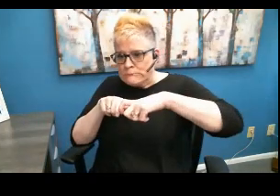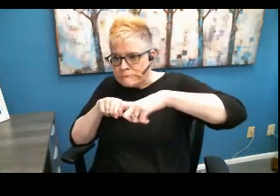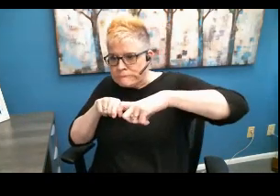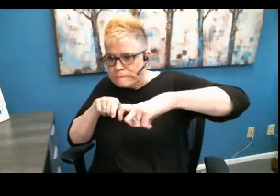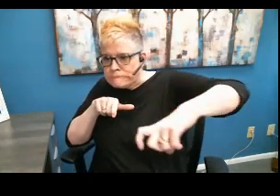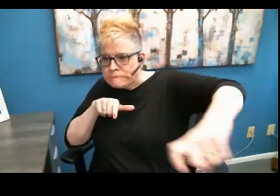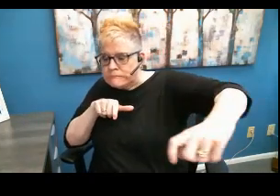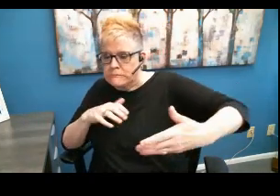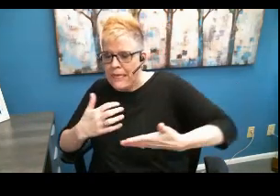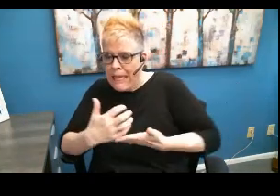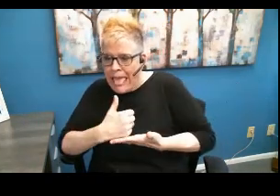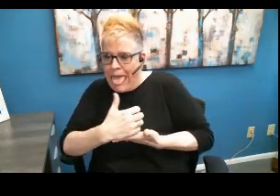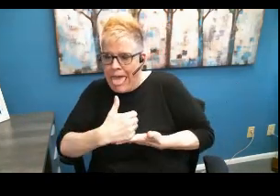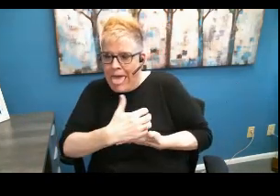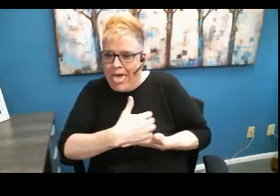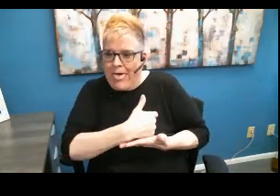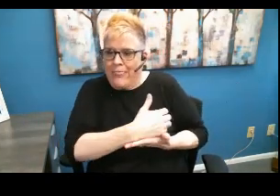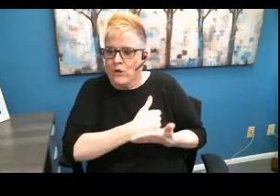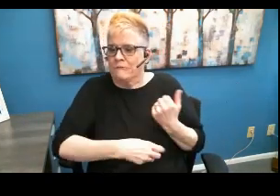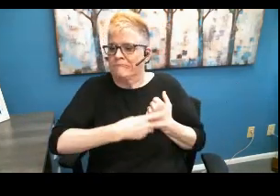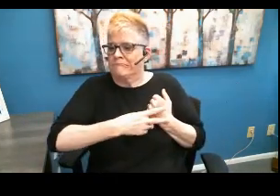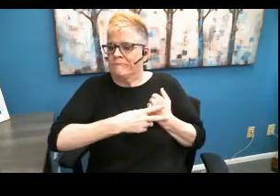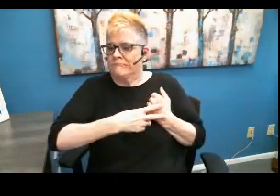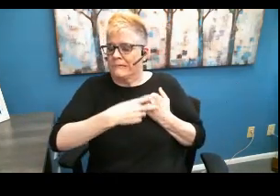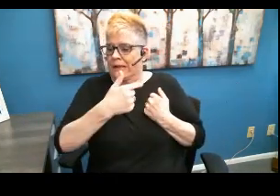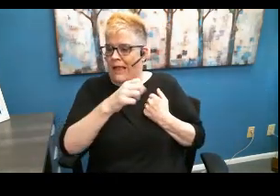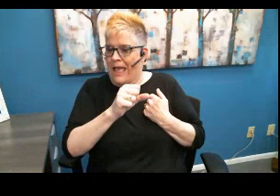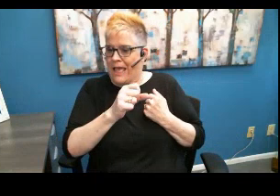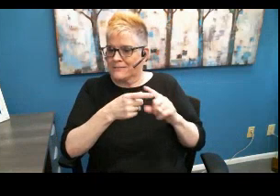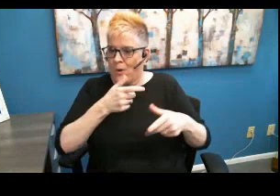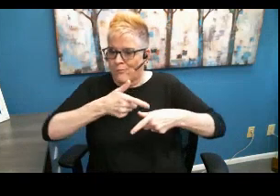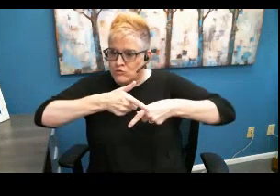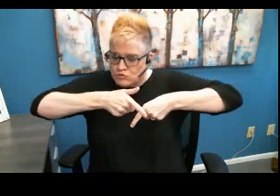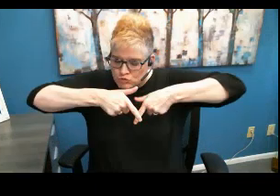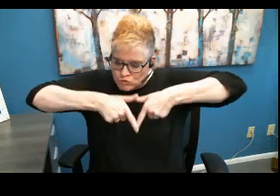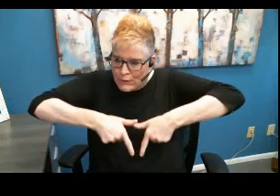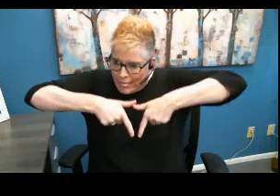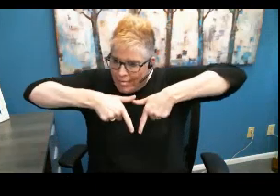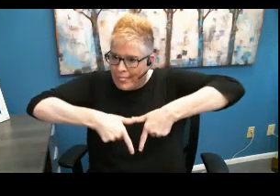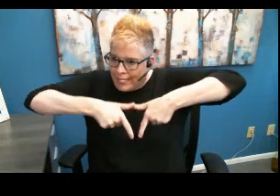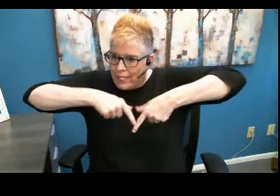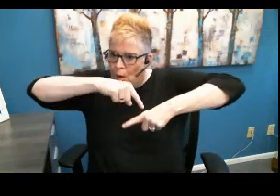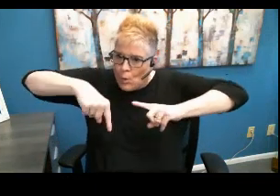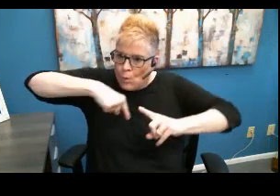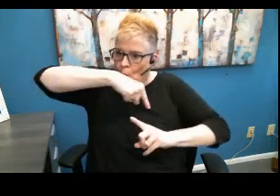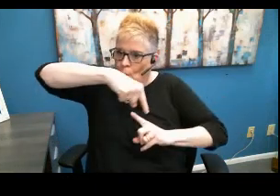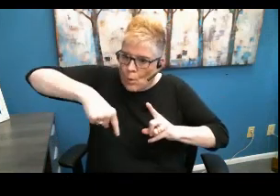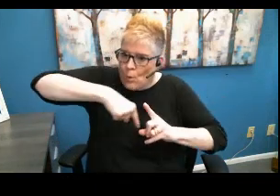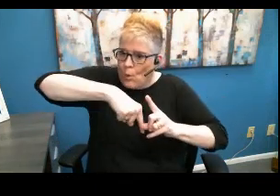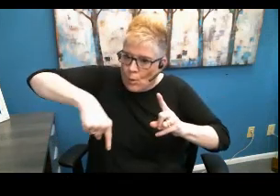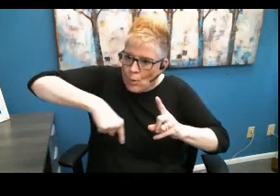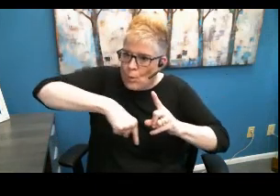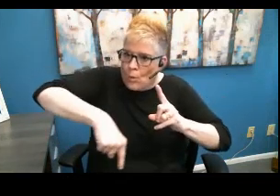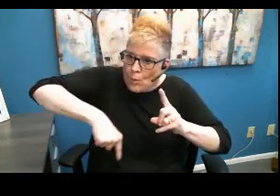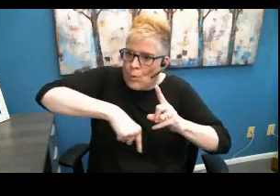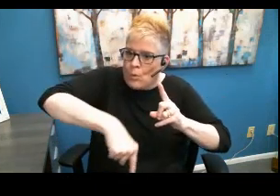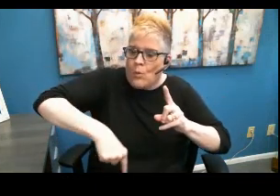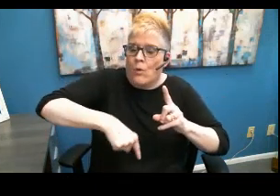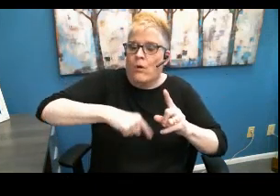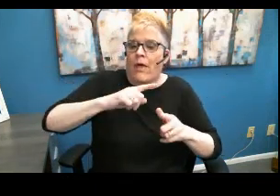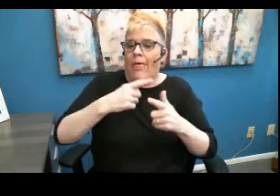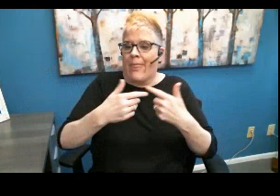are gathering the gas from these different drill sites and wells, and they'll compress them. And then they go through what we call a